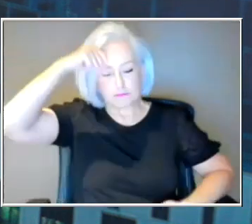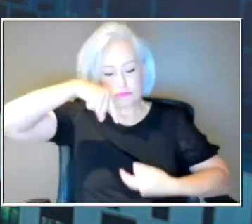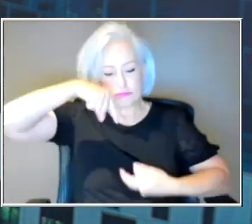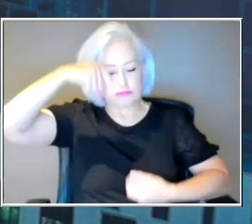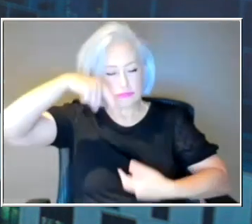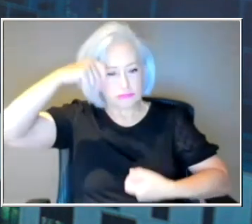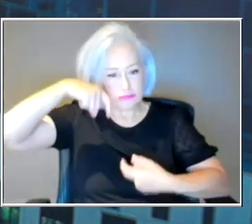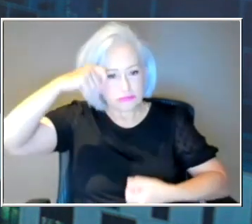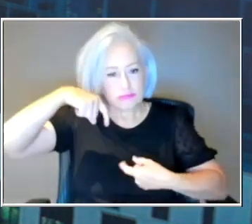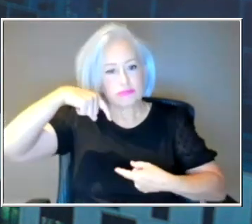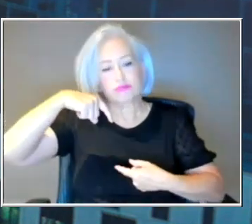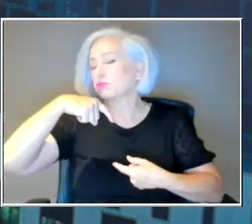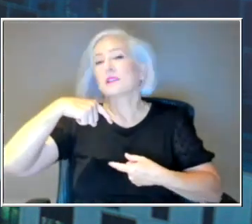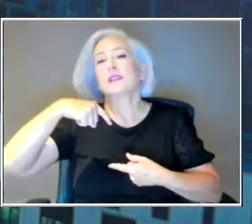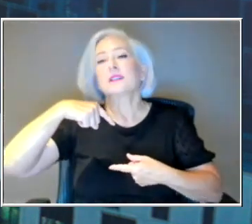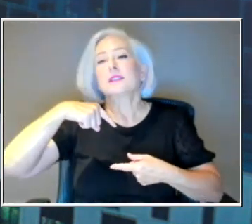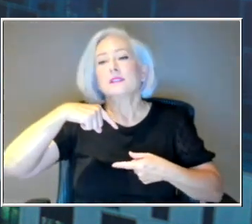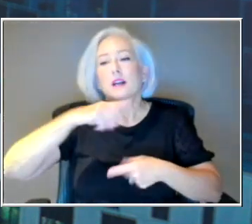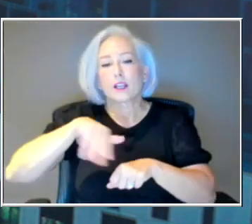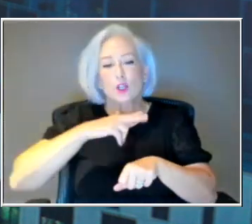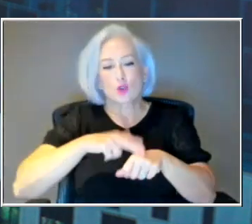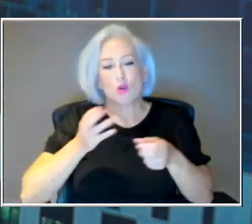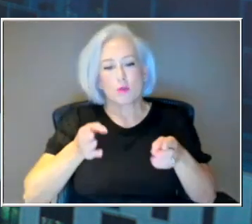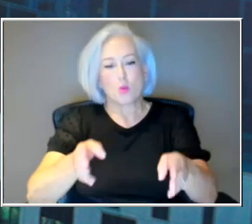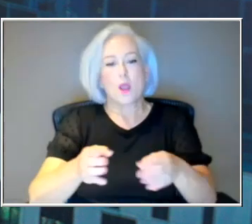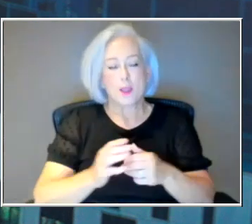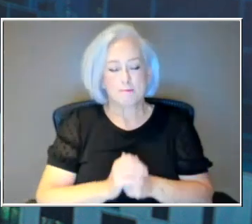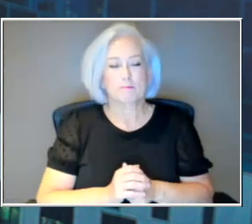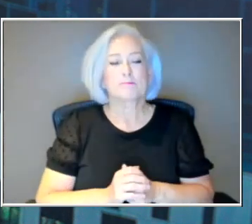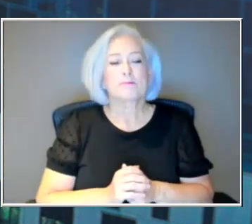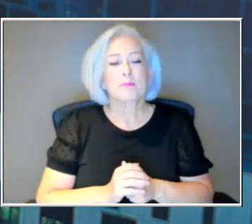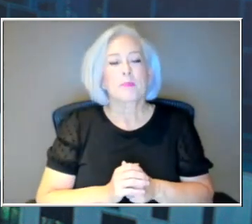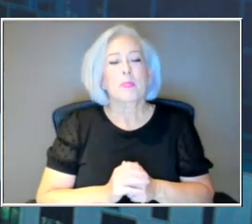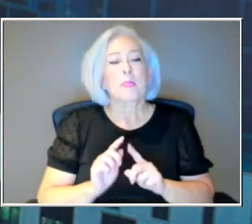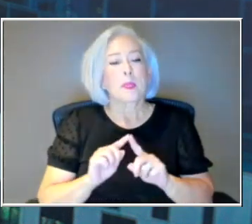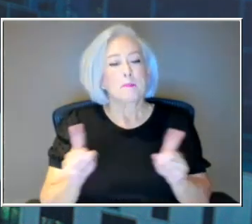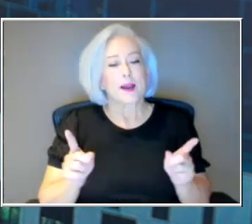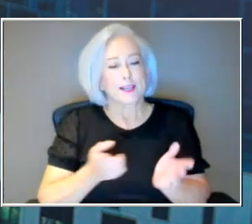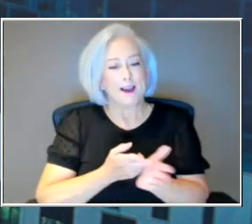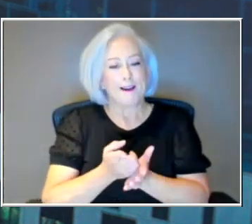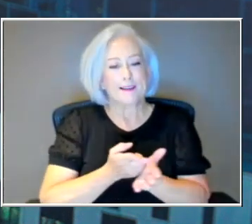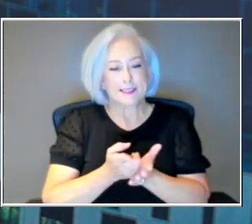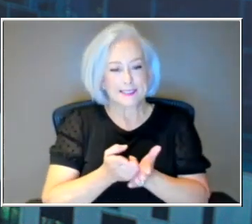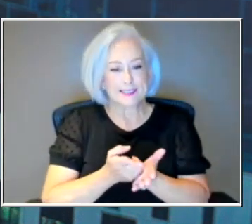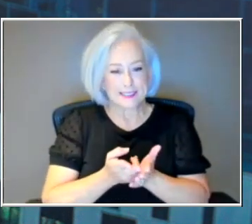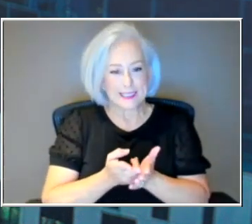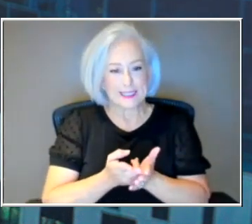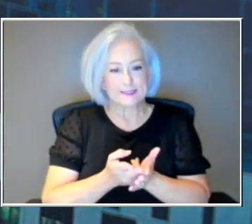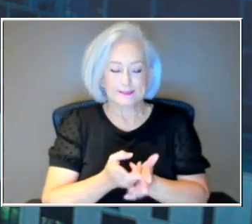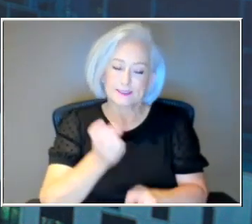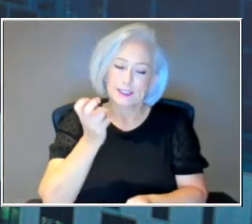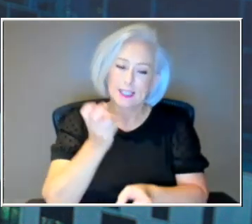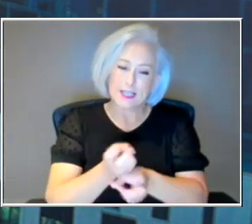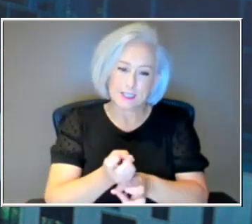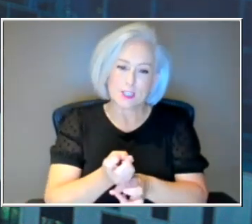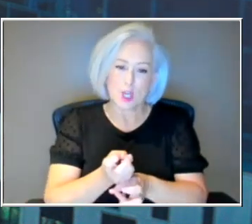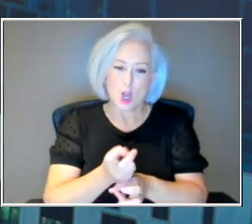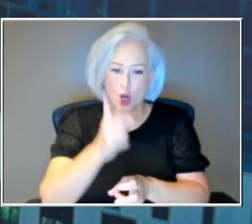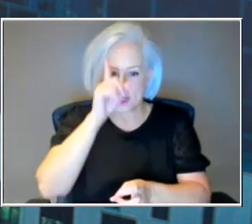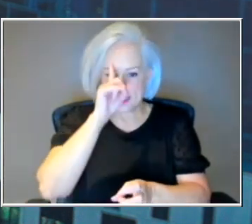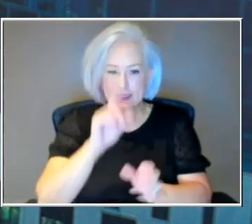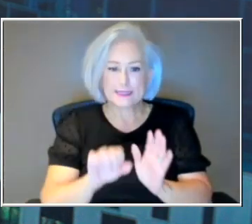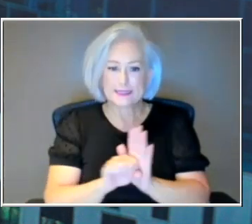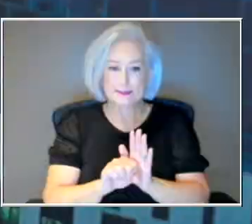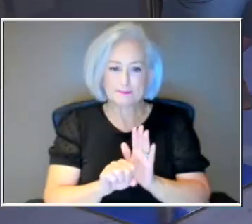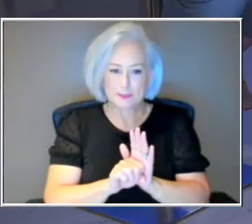physiologic and normal way. But I'll be honest, numbness is a very difficult symptom to